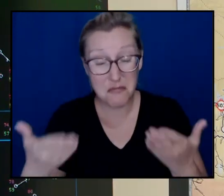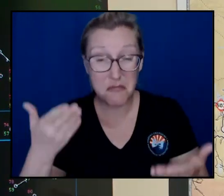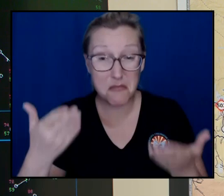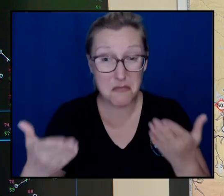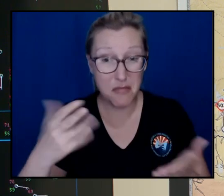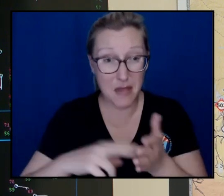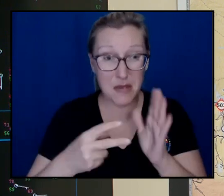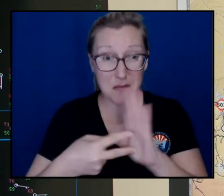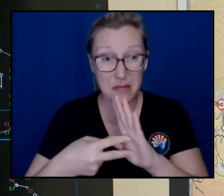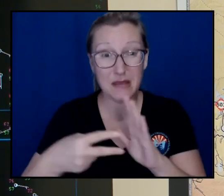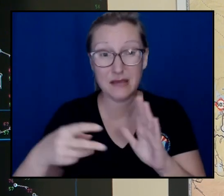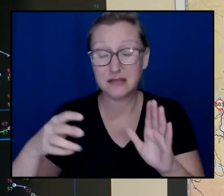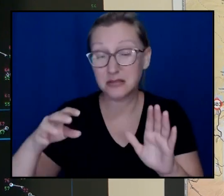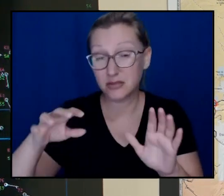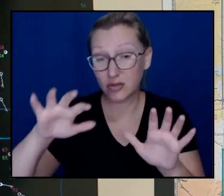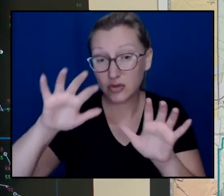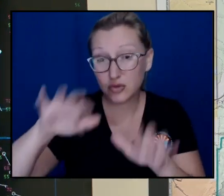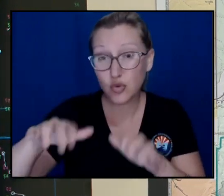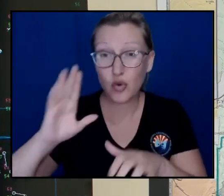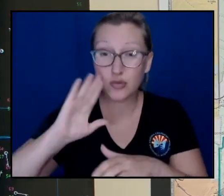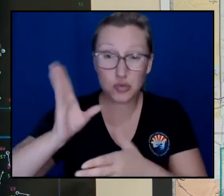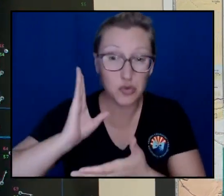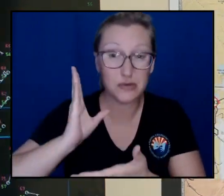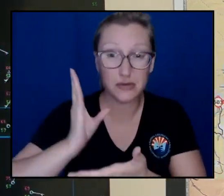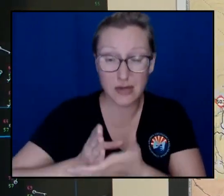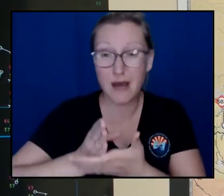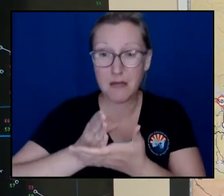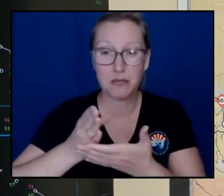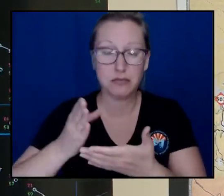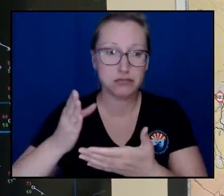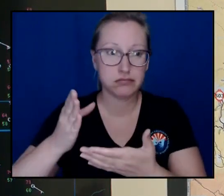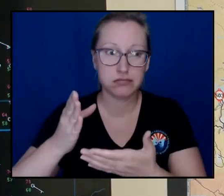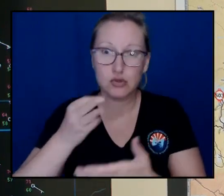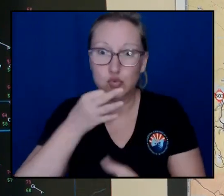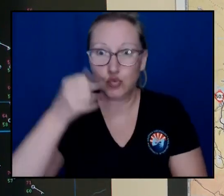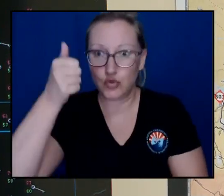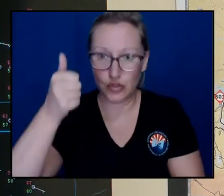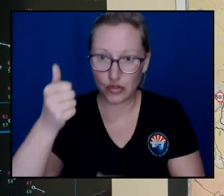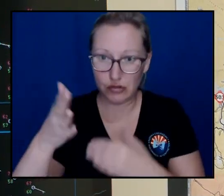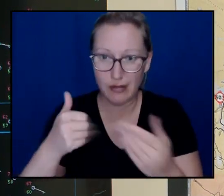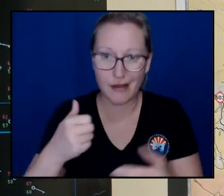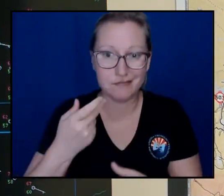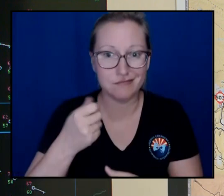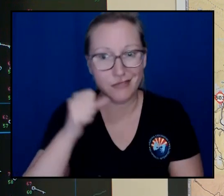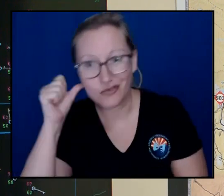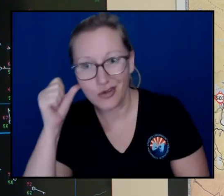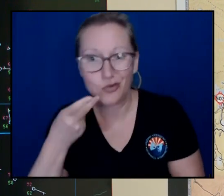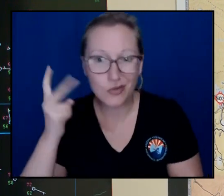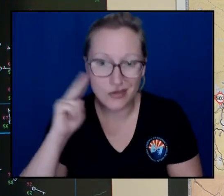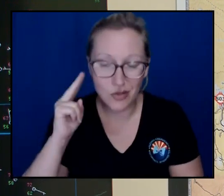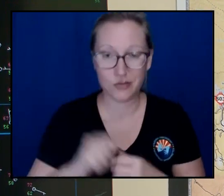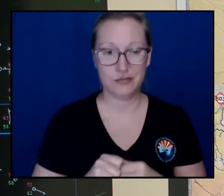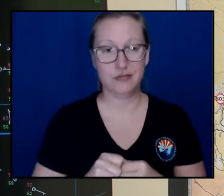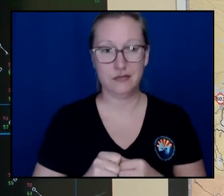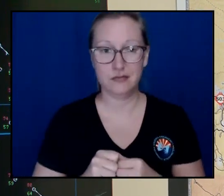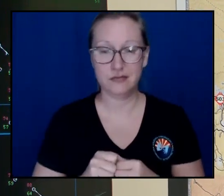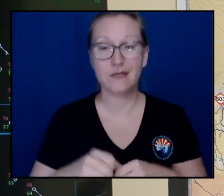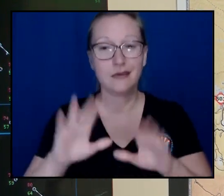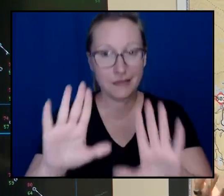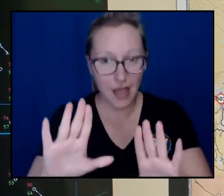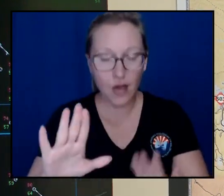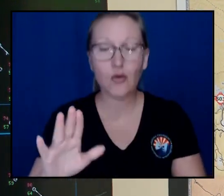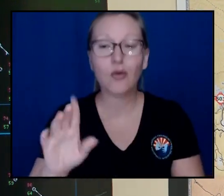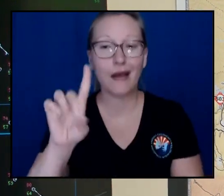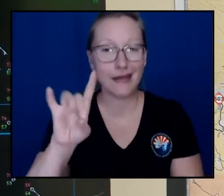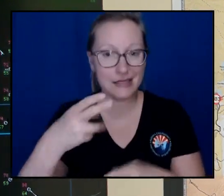than what we've seen the last several days. Now, caveat to this, I did say isolated storms.